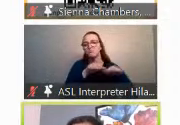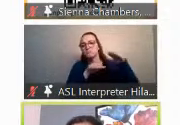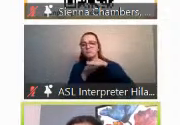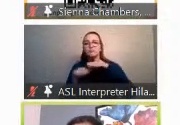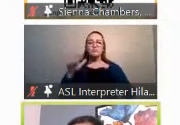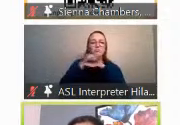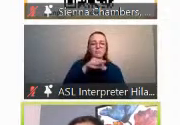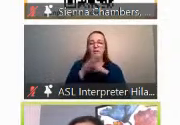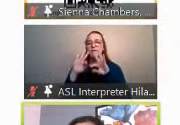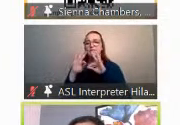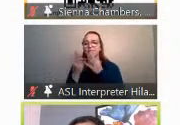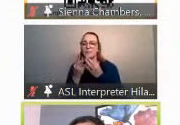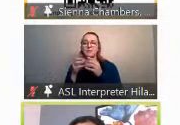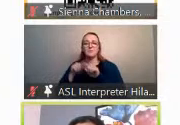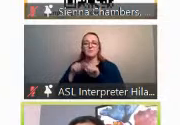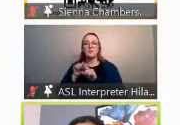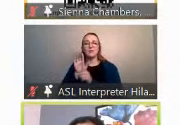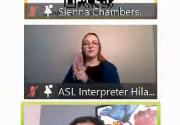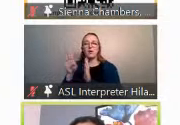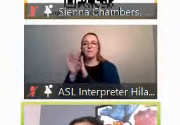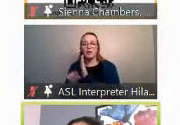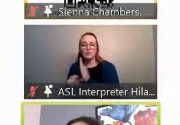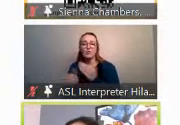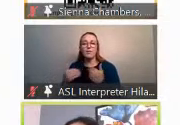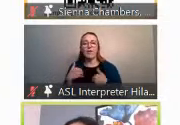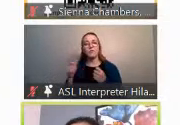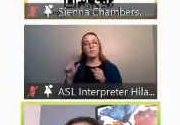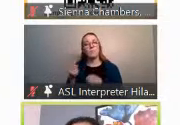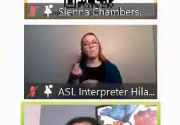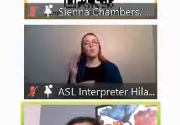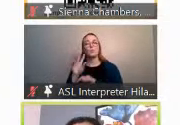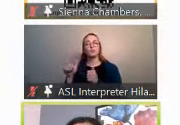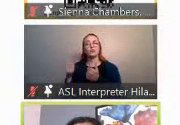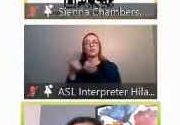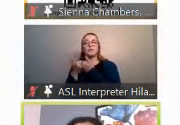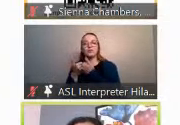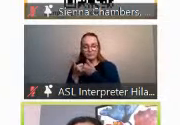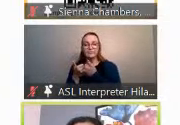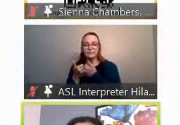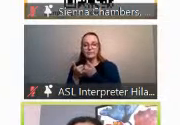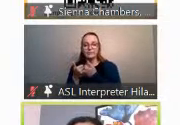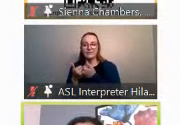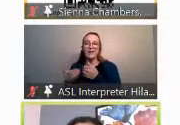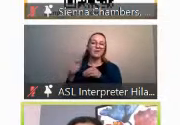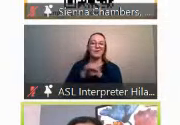may experience multiple challenges that span across these dimensions.